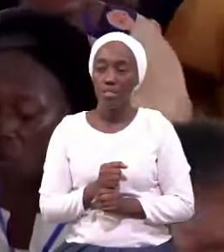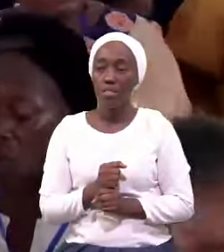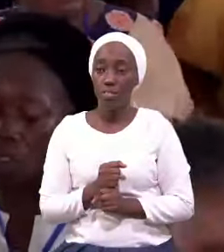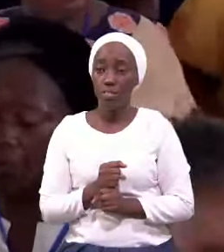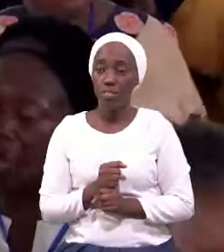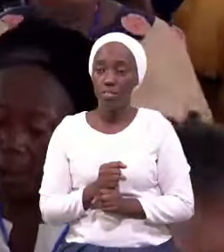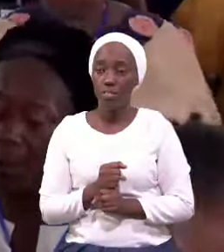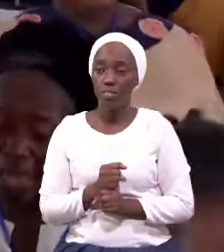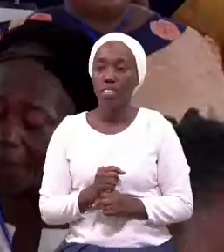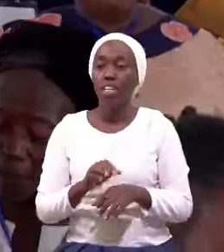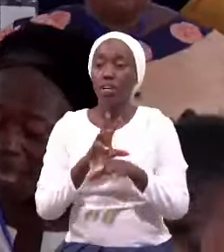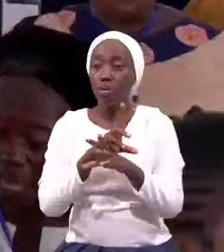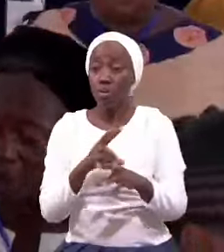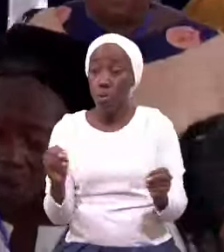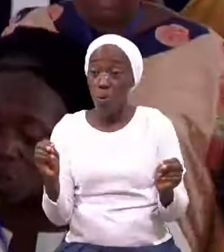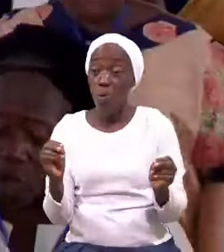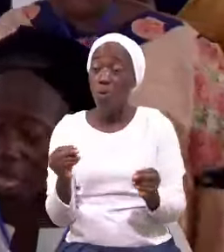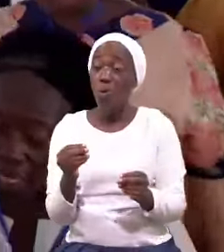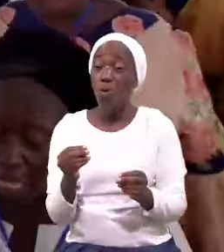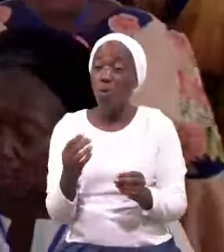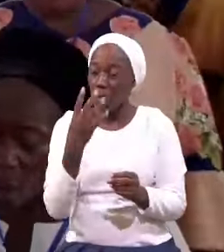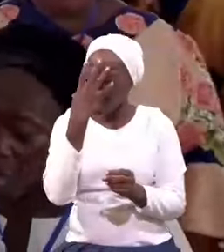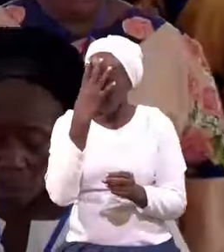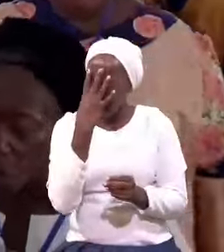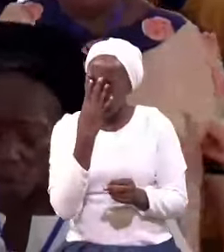No sleeping anymore.